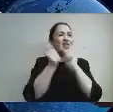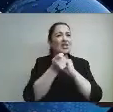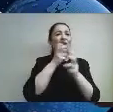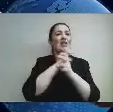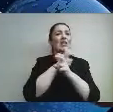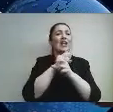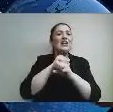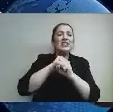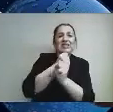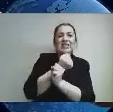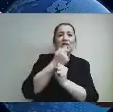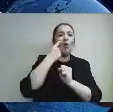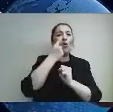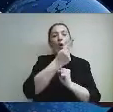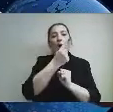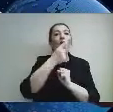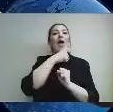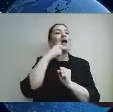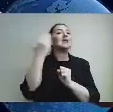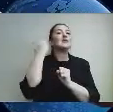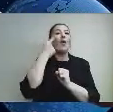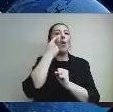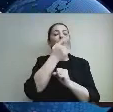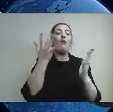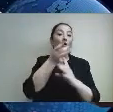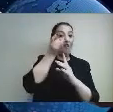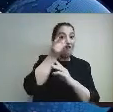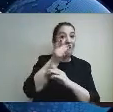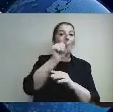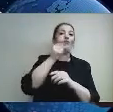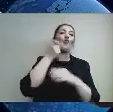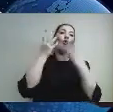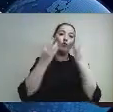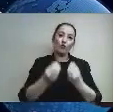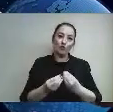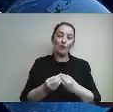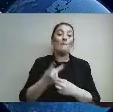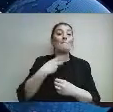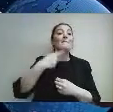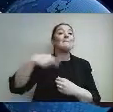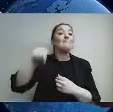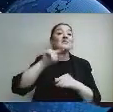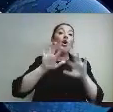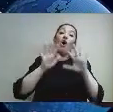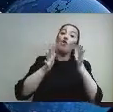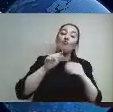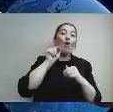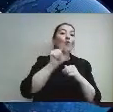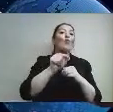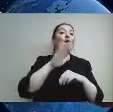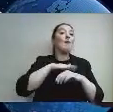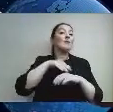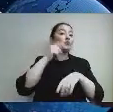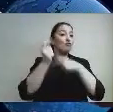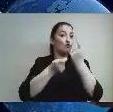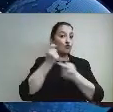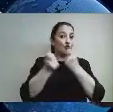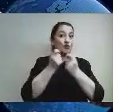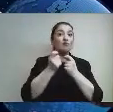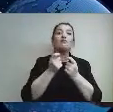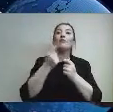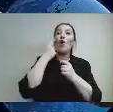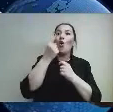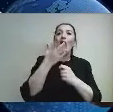discernible. Therefore, we asked whether we can match our activities together with our fields of spheres